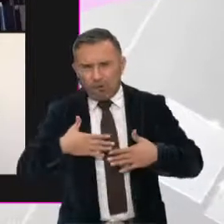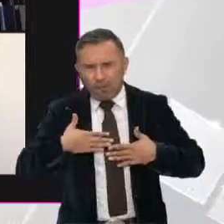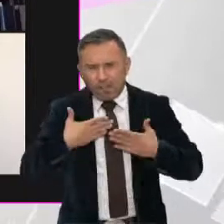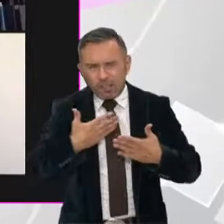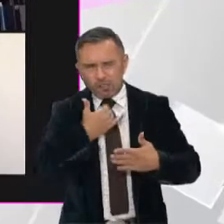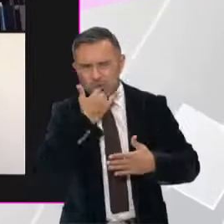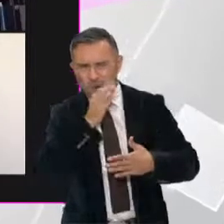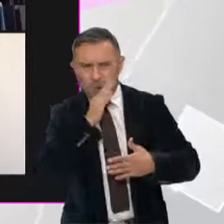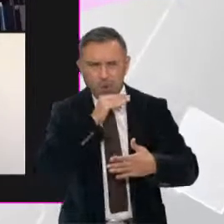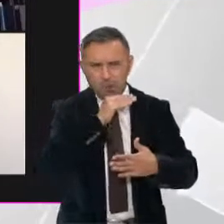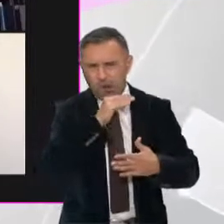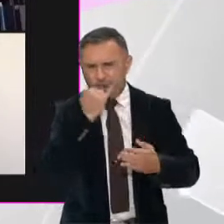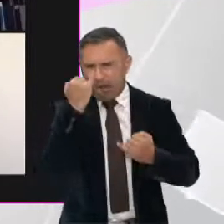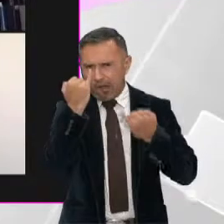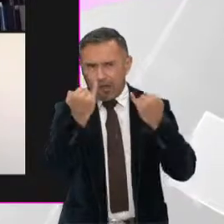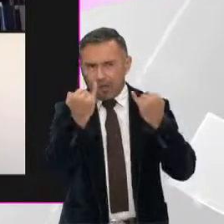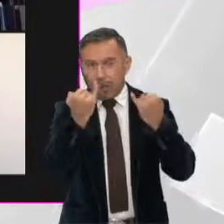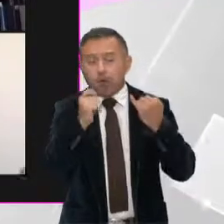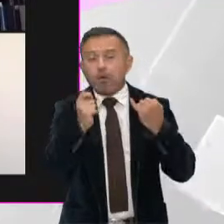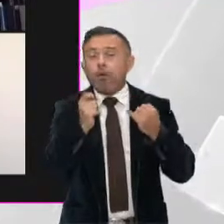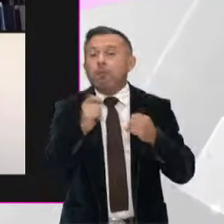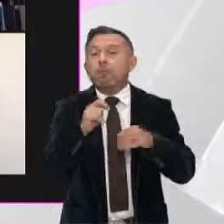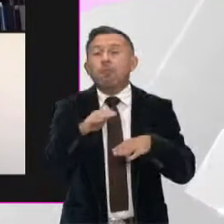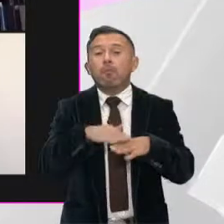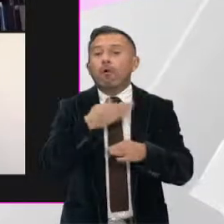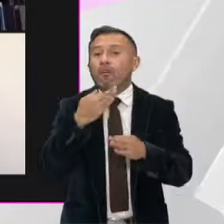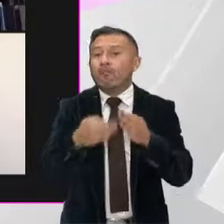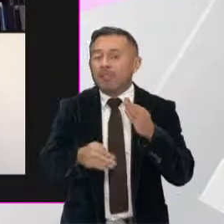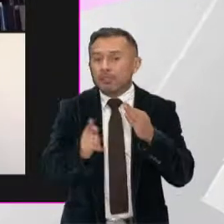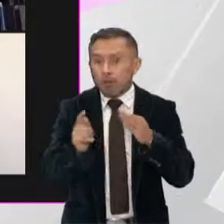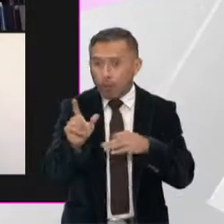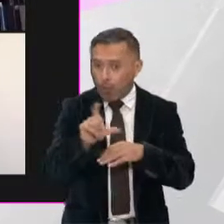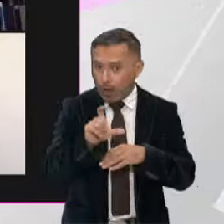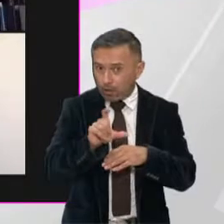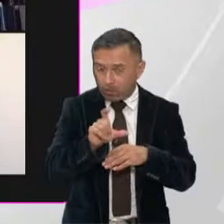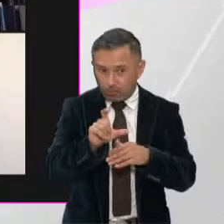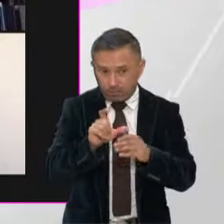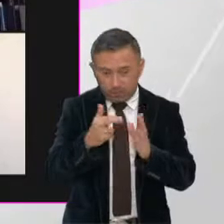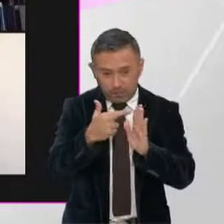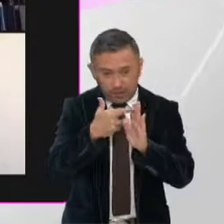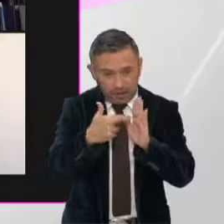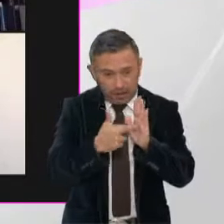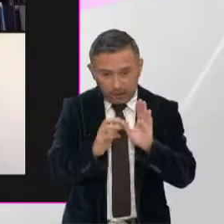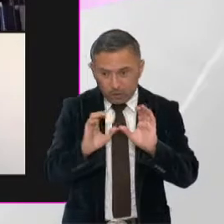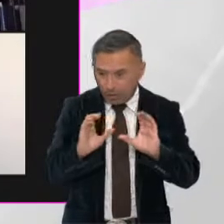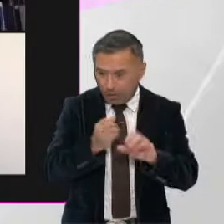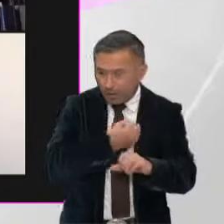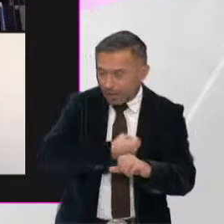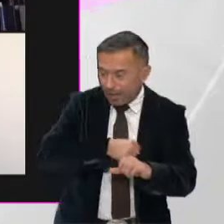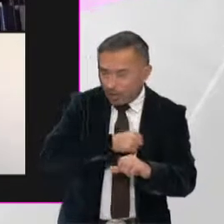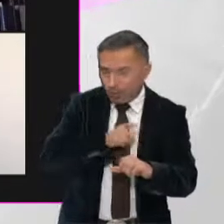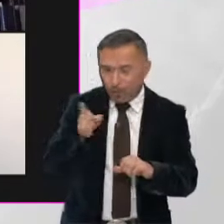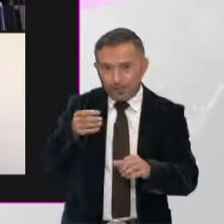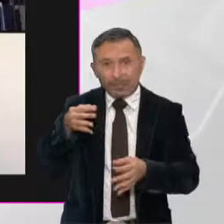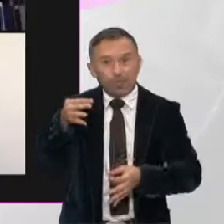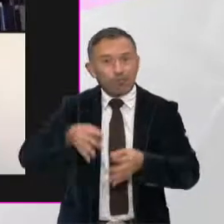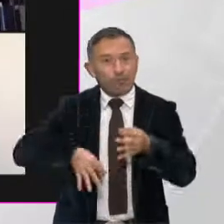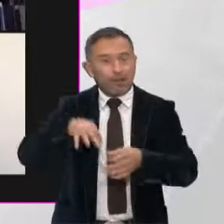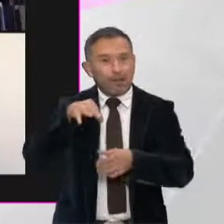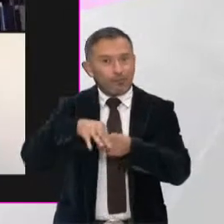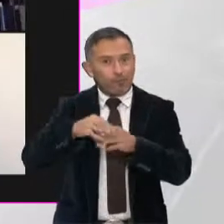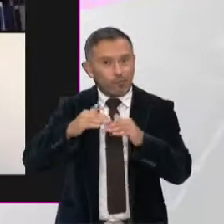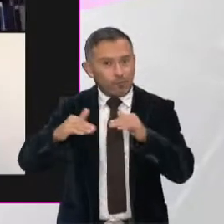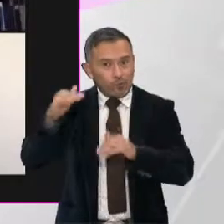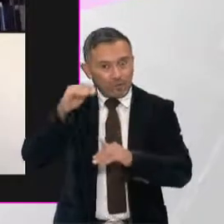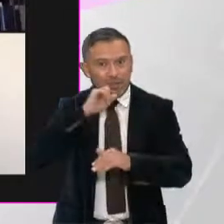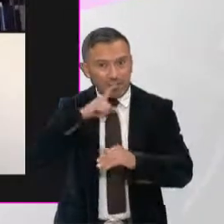the trust of the voters. However, with the right measures and